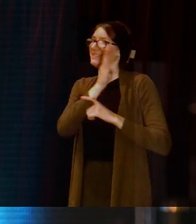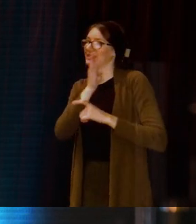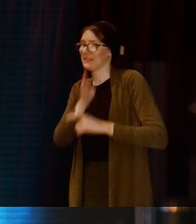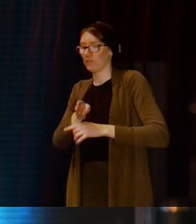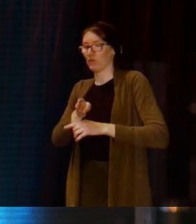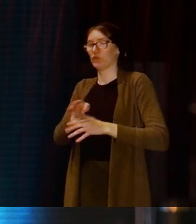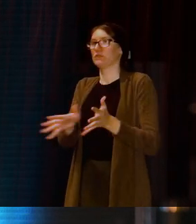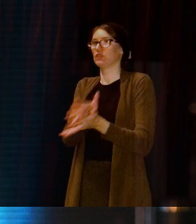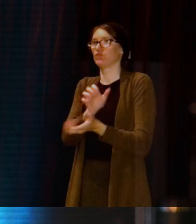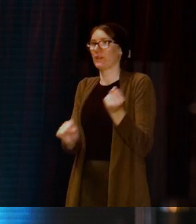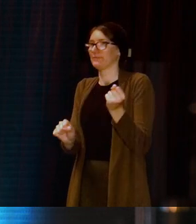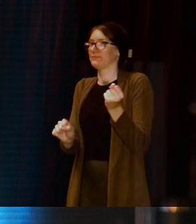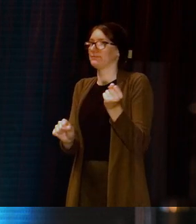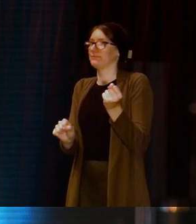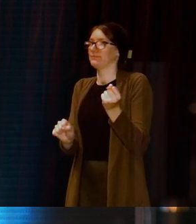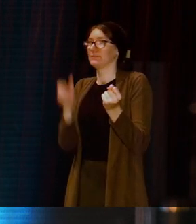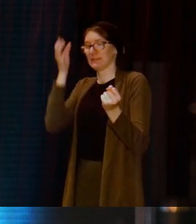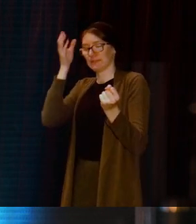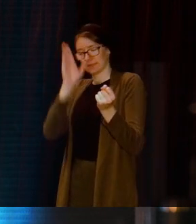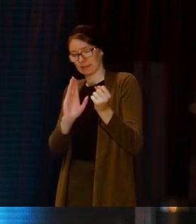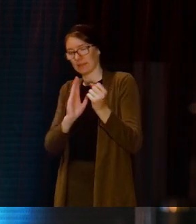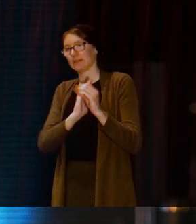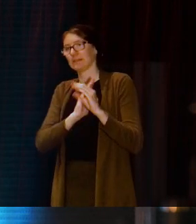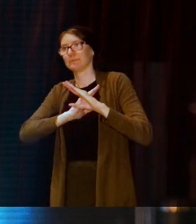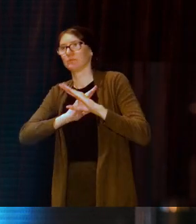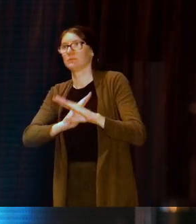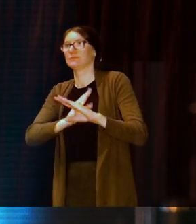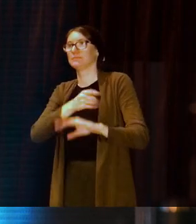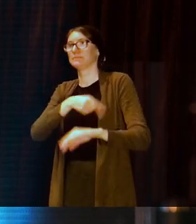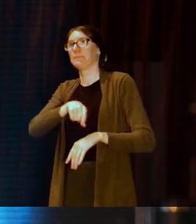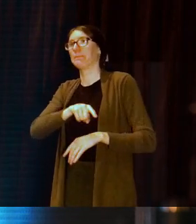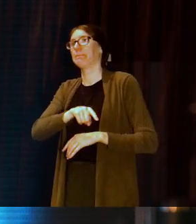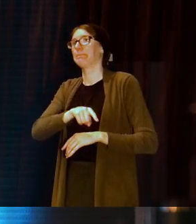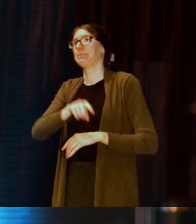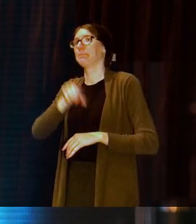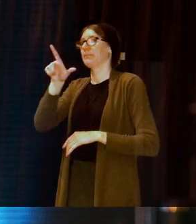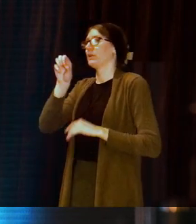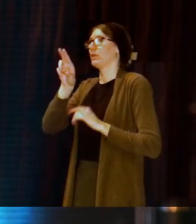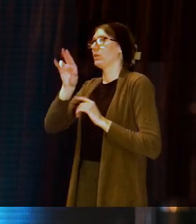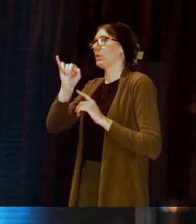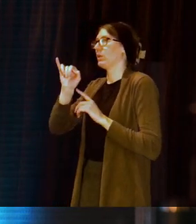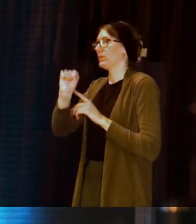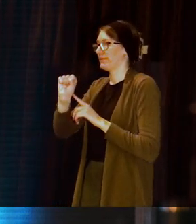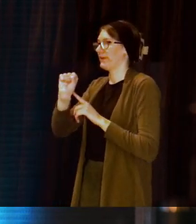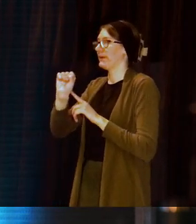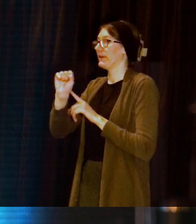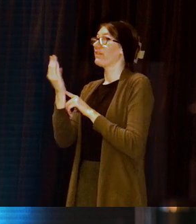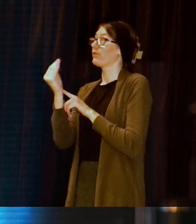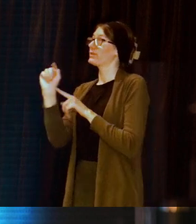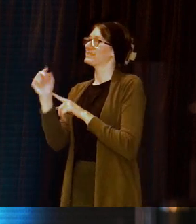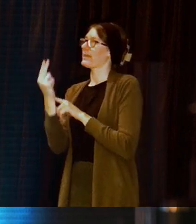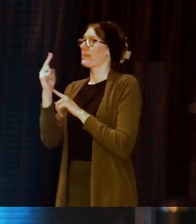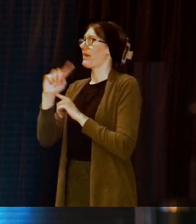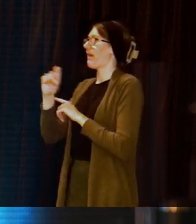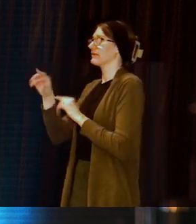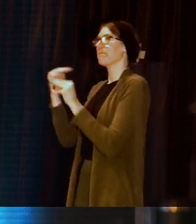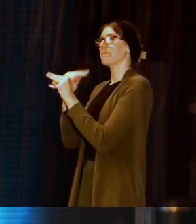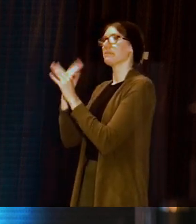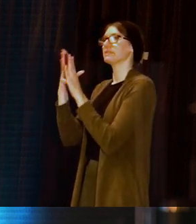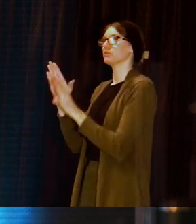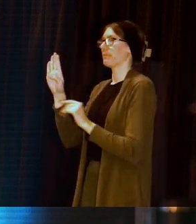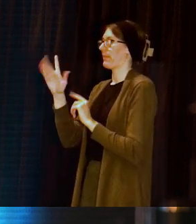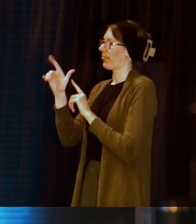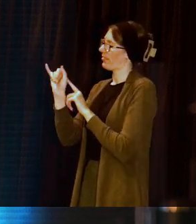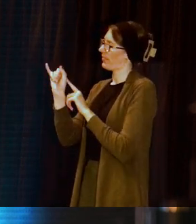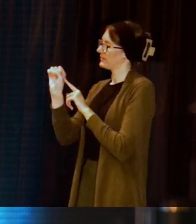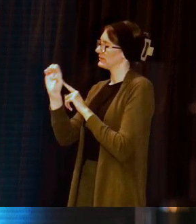exterminated. God has his hand on them. It was Louis XIV asked the mathematician Blaise Pascal what evidence he had